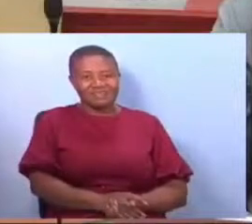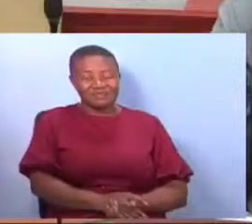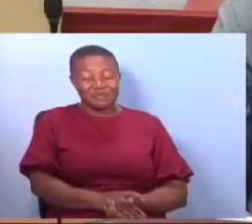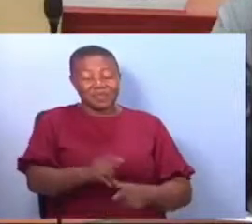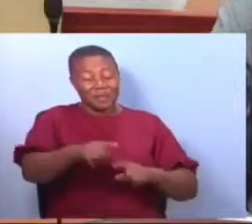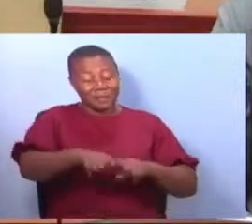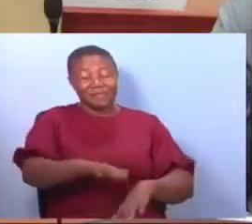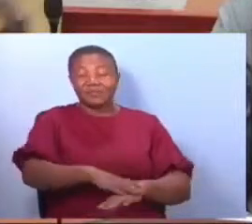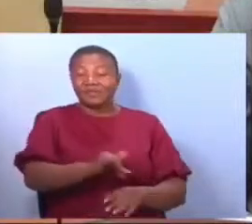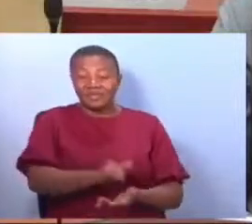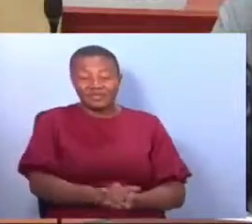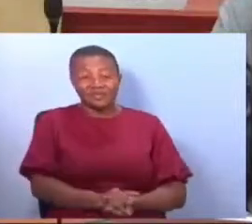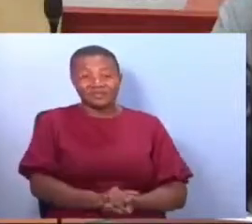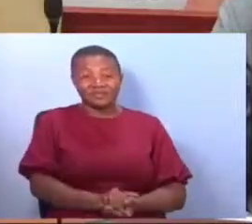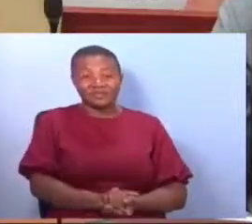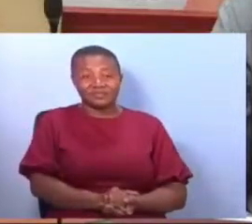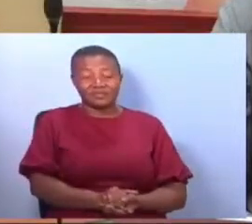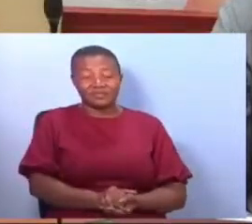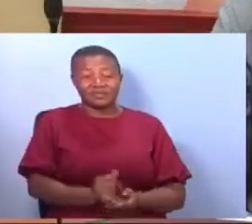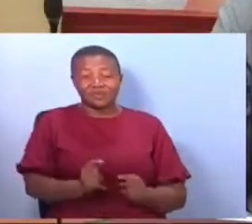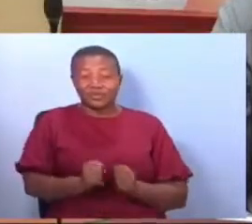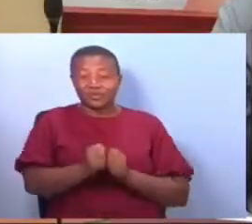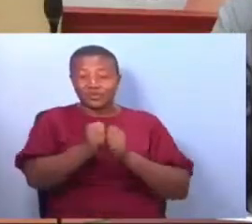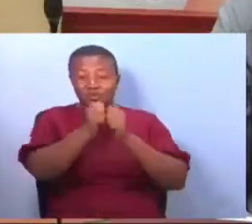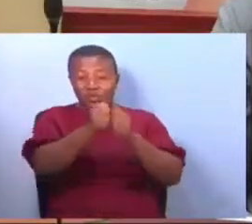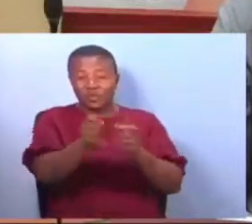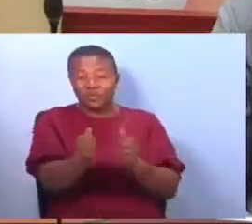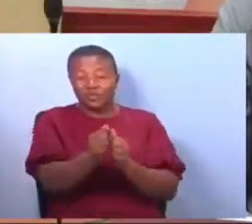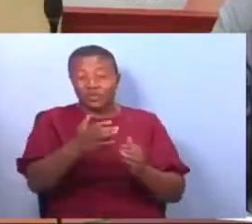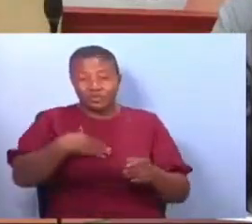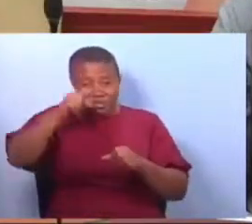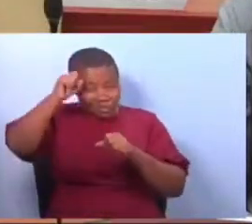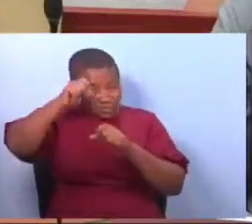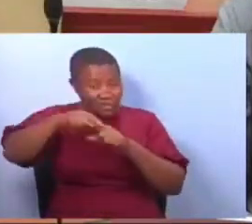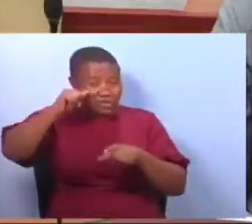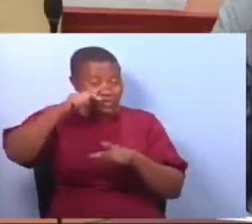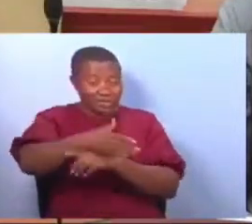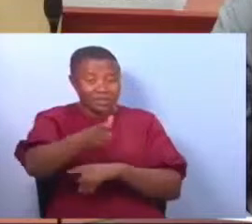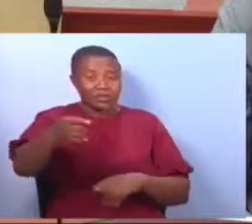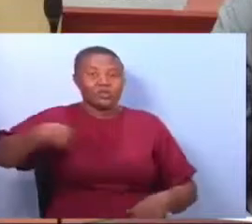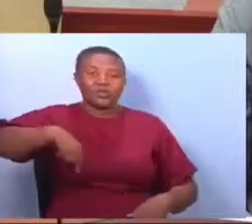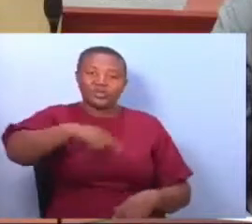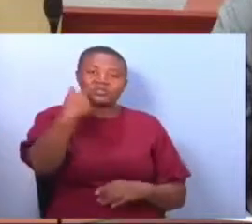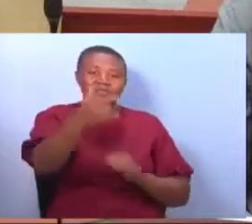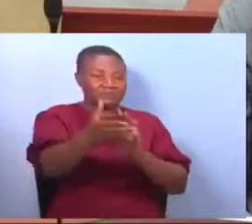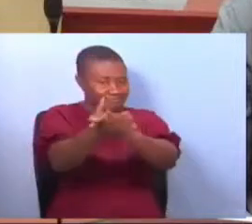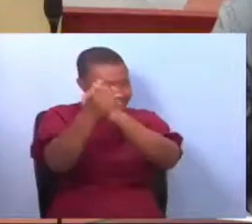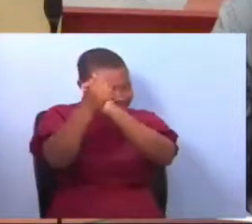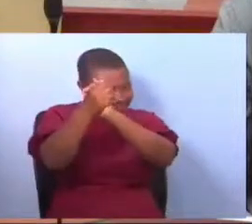based on that, together with my colleagues, we are all commending you.